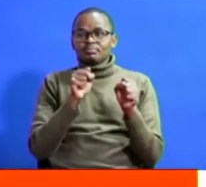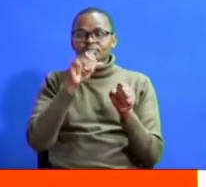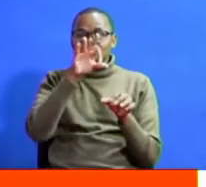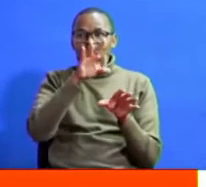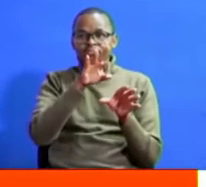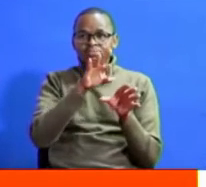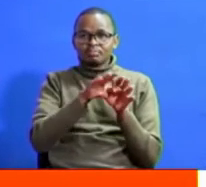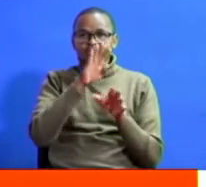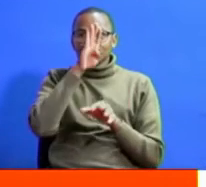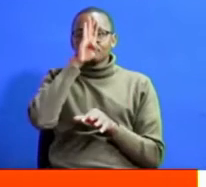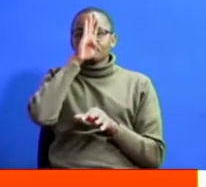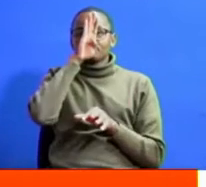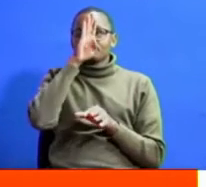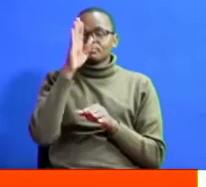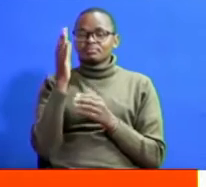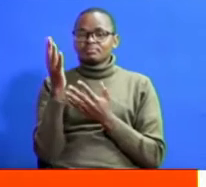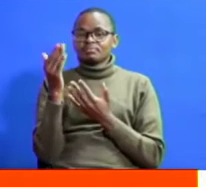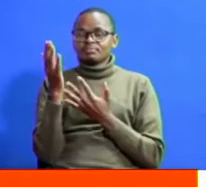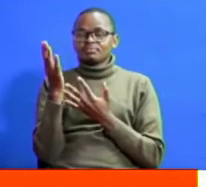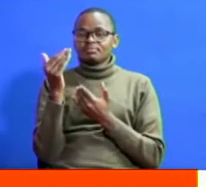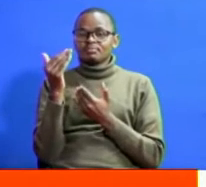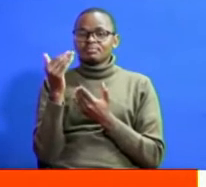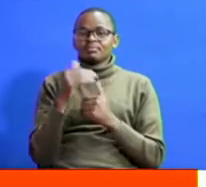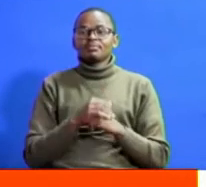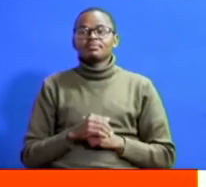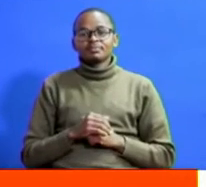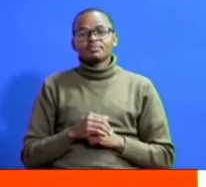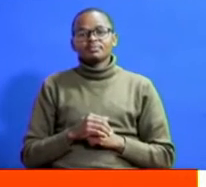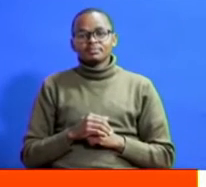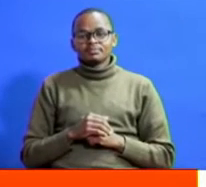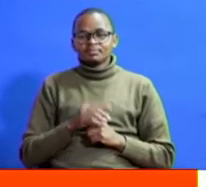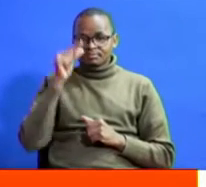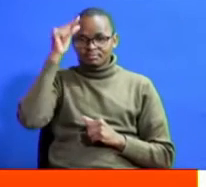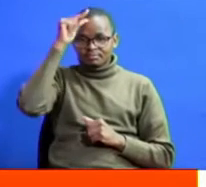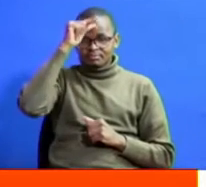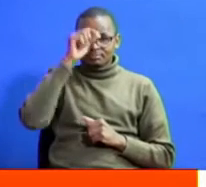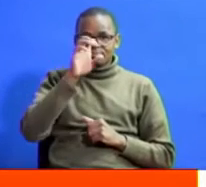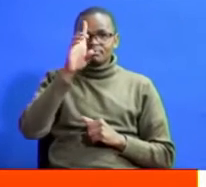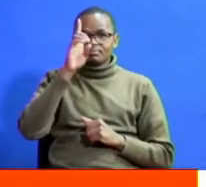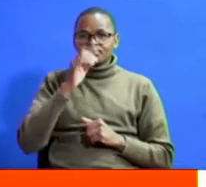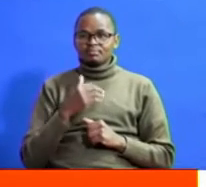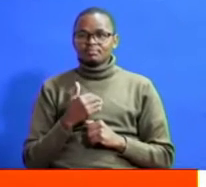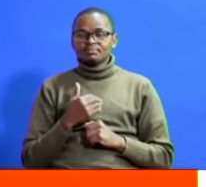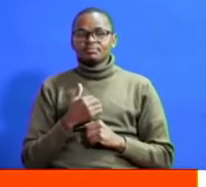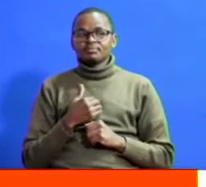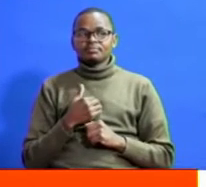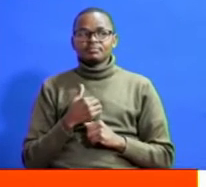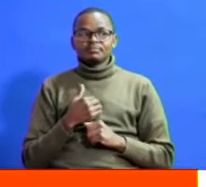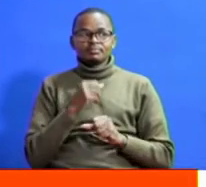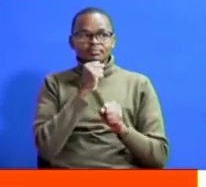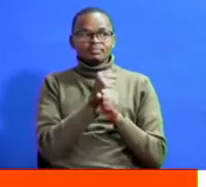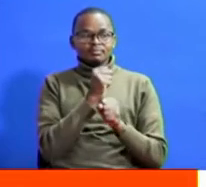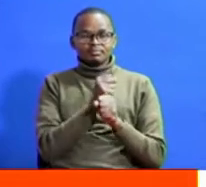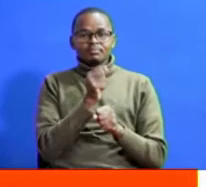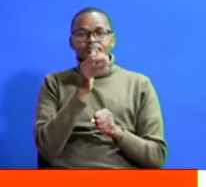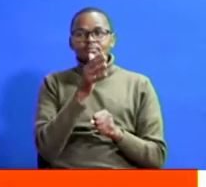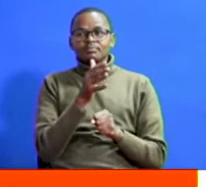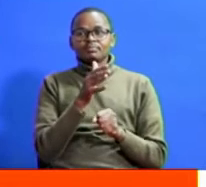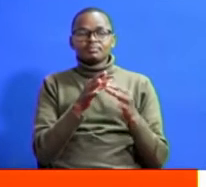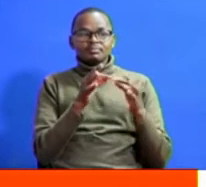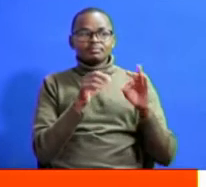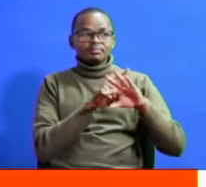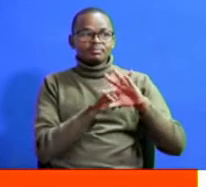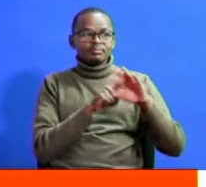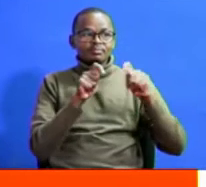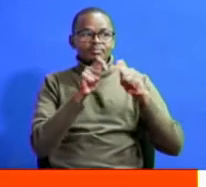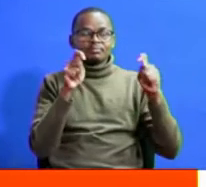be expected is the government should have made this long time ago,